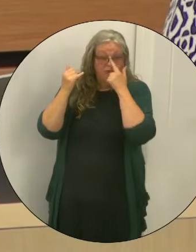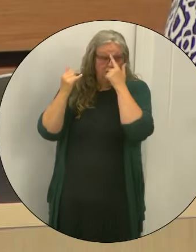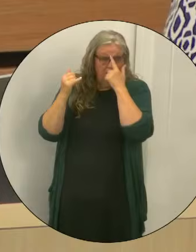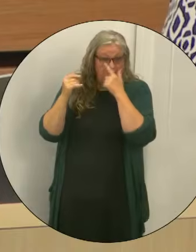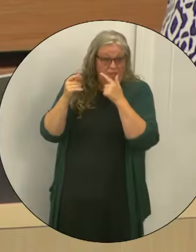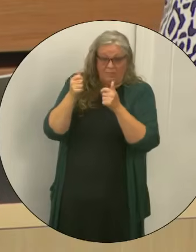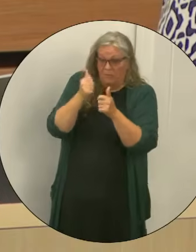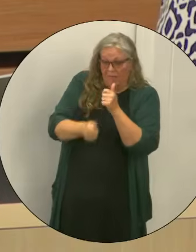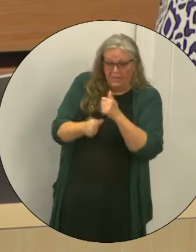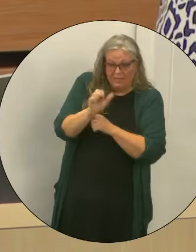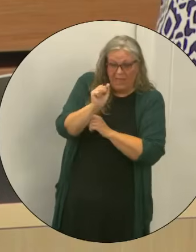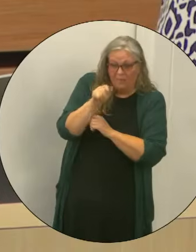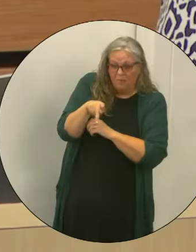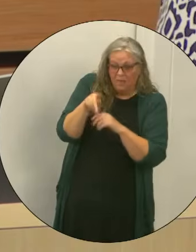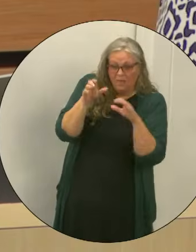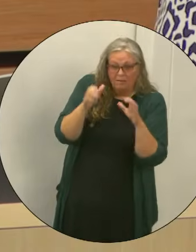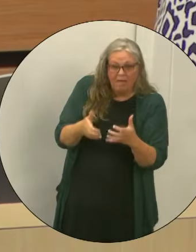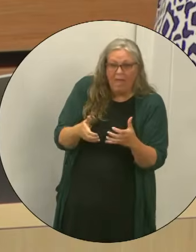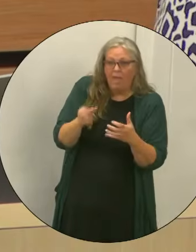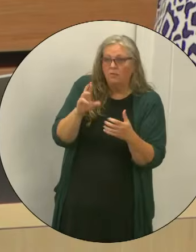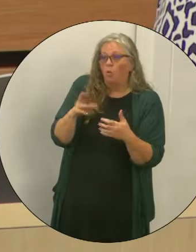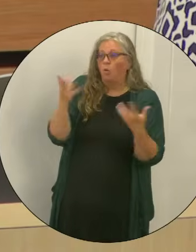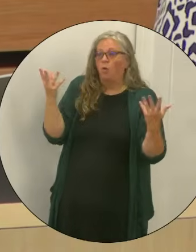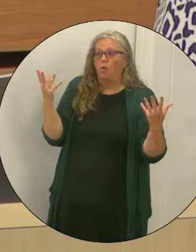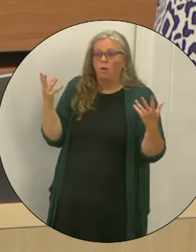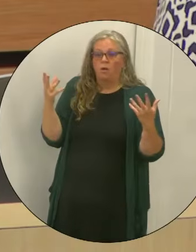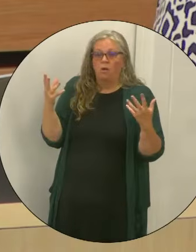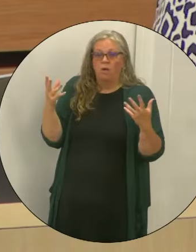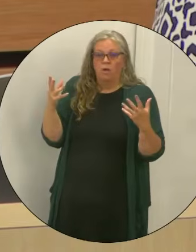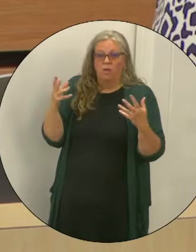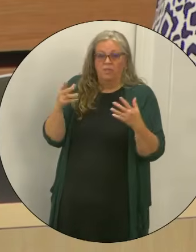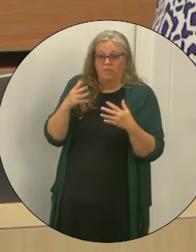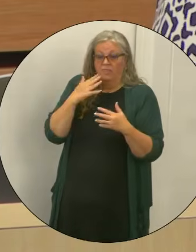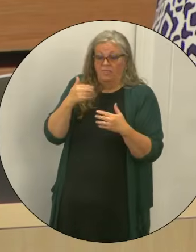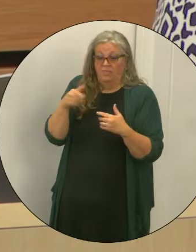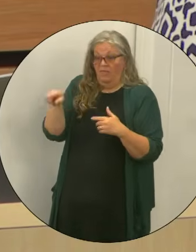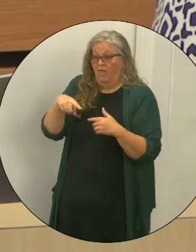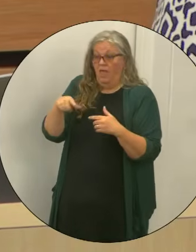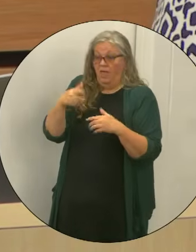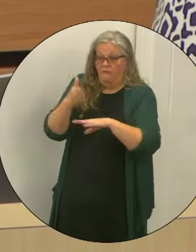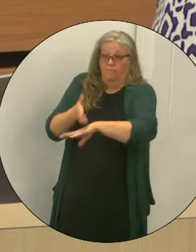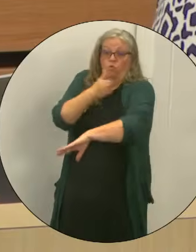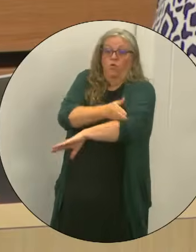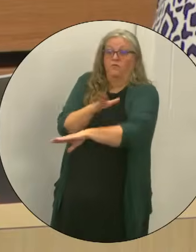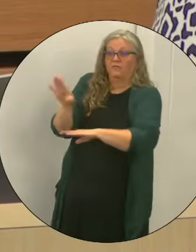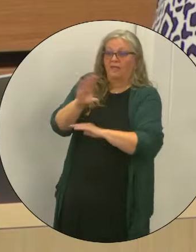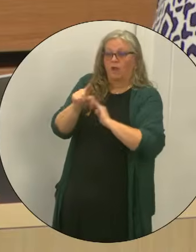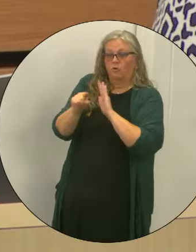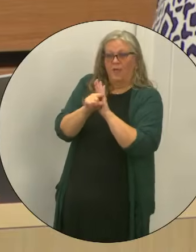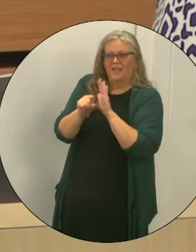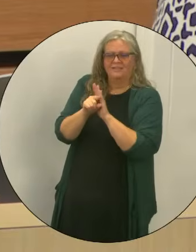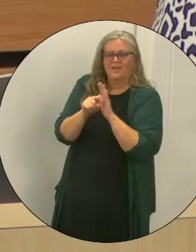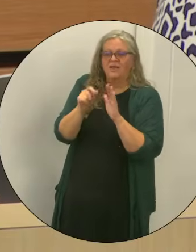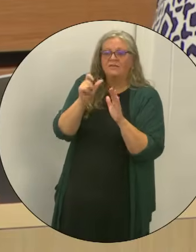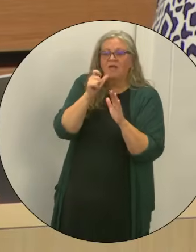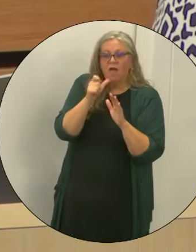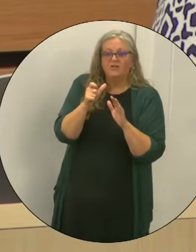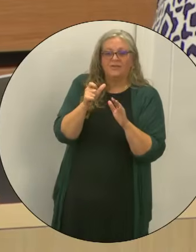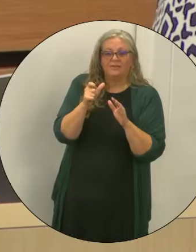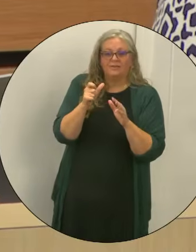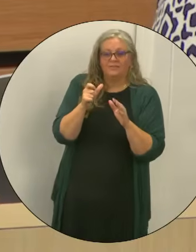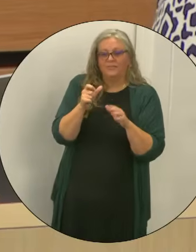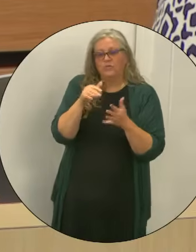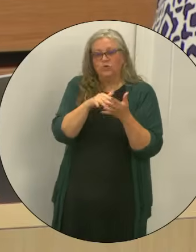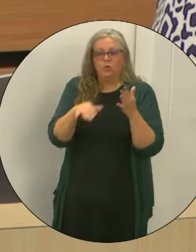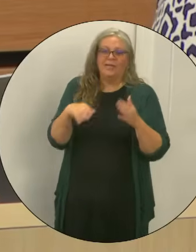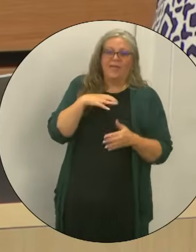passed an AP class, right? Or they passed, with better grades and their grades have improved just outside the regular student